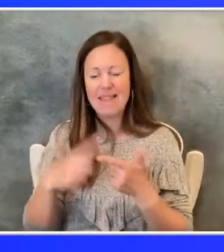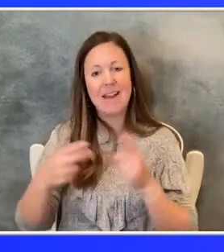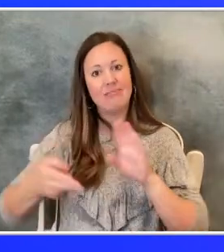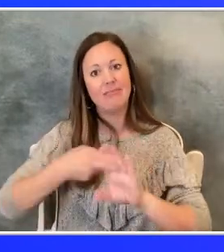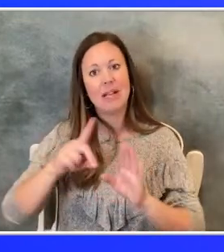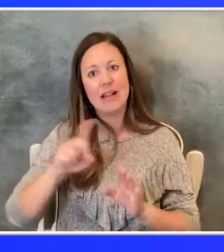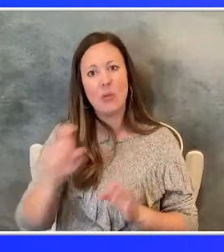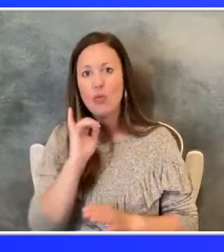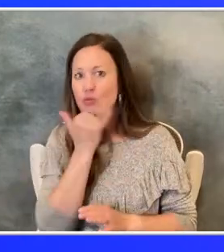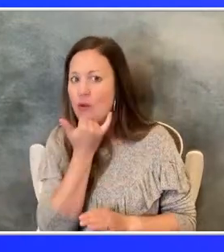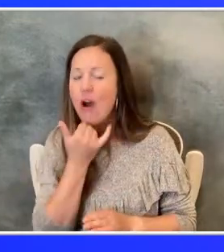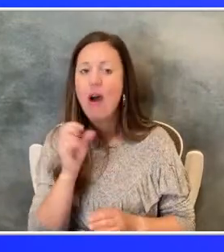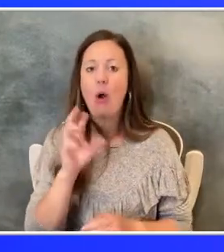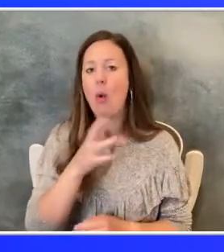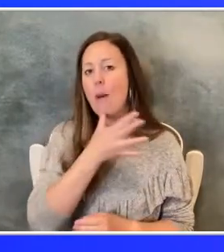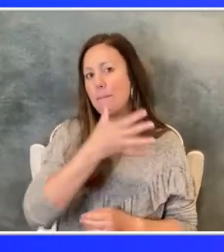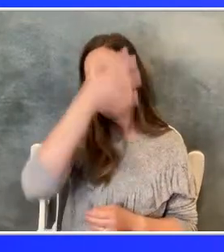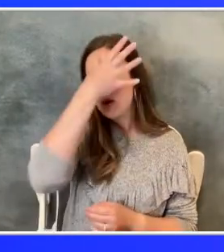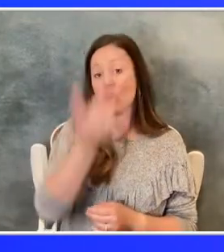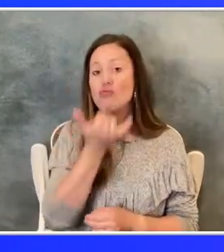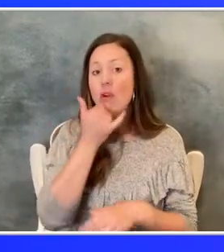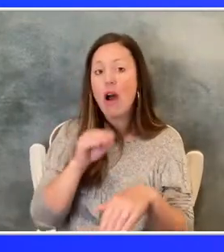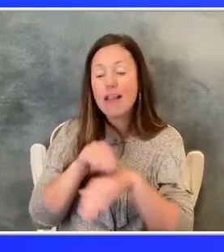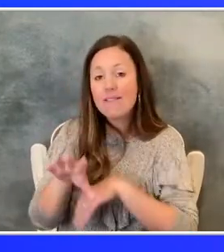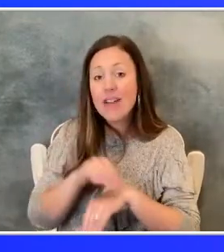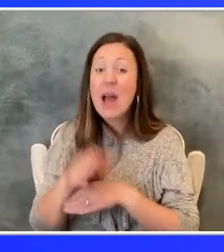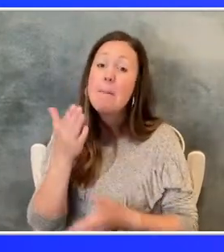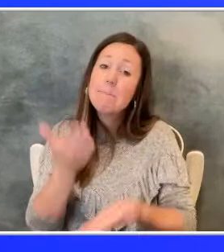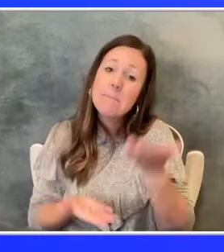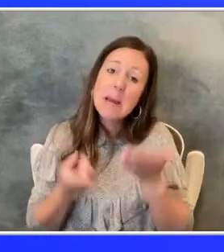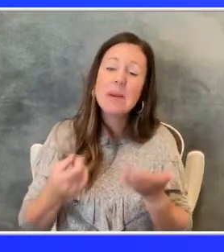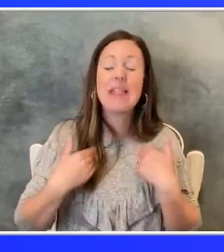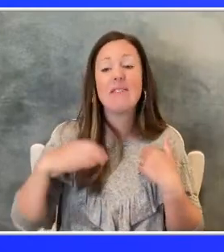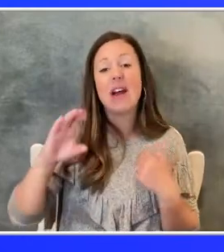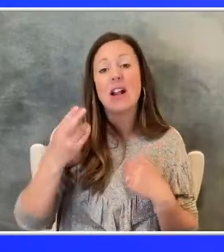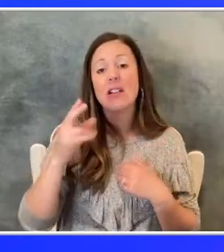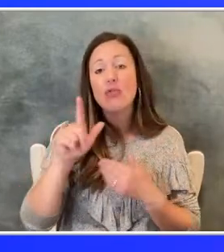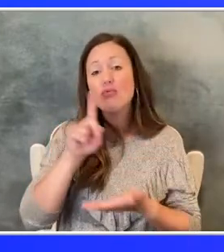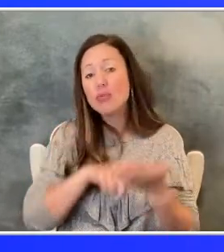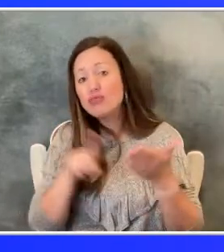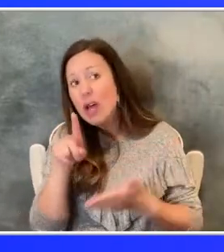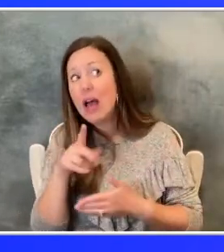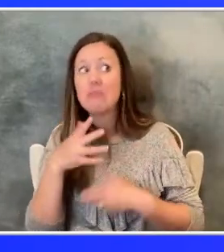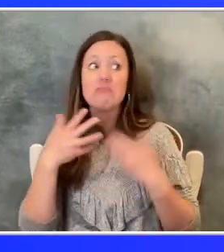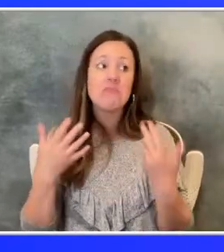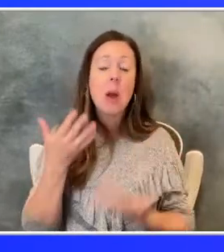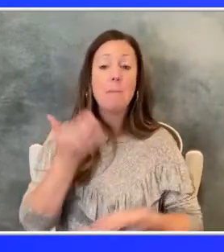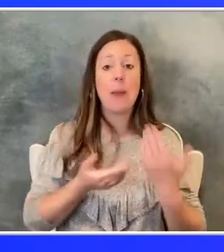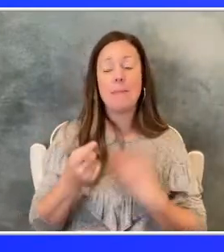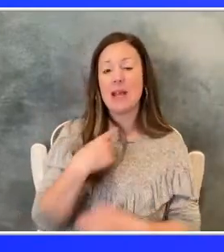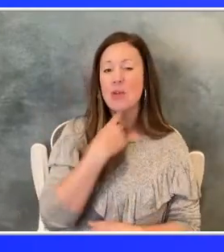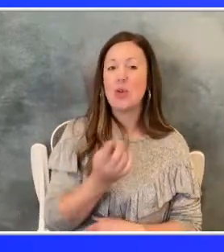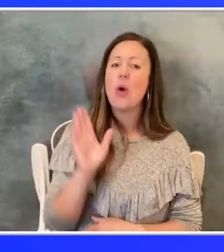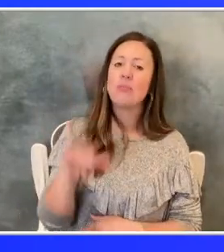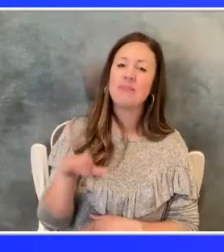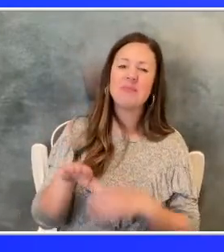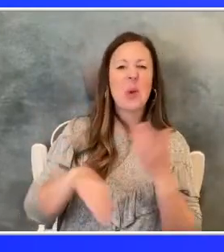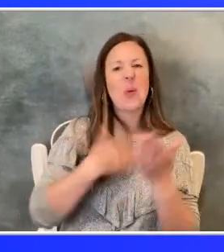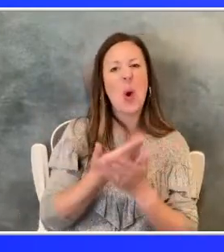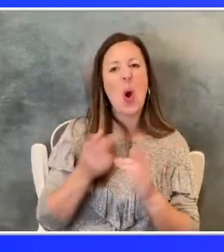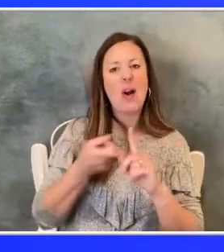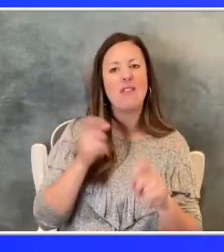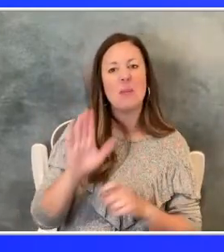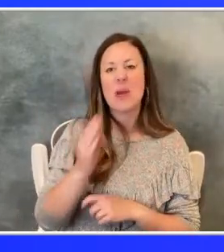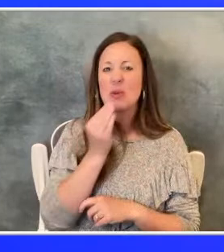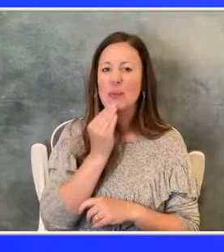given wrong advice. They may have had a cholesterol check, and they may have been told that it's all dietary, you need to cut the